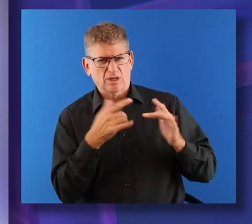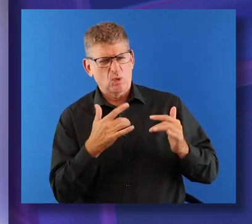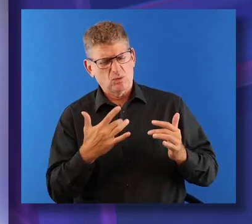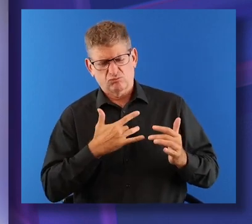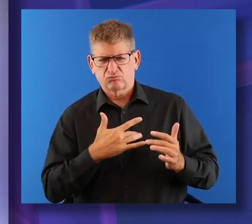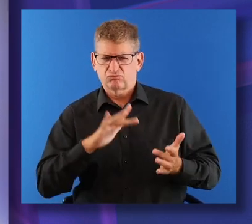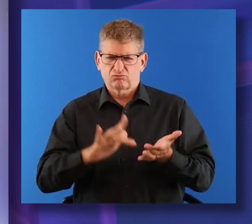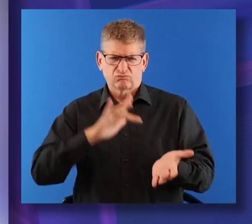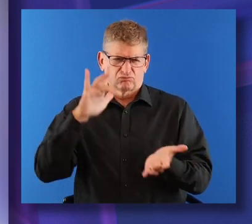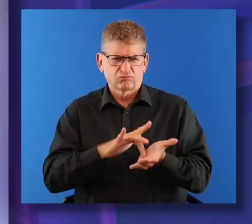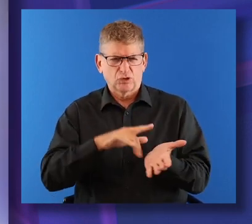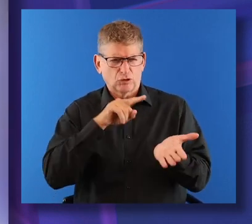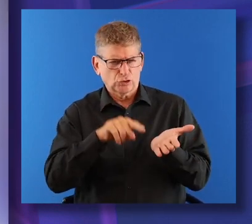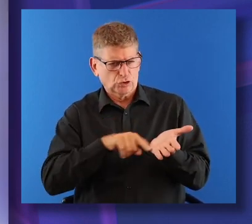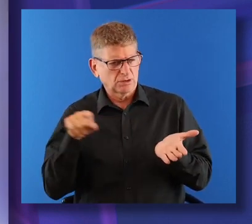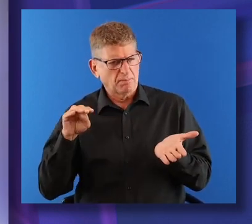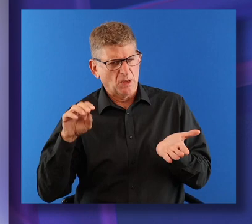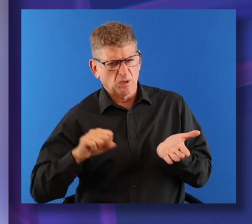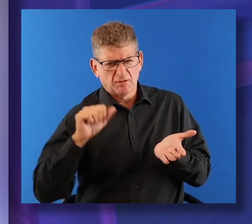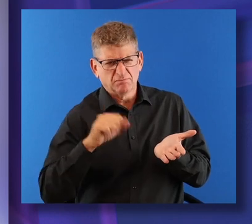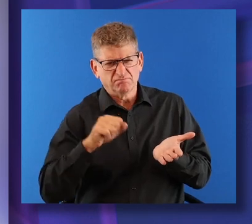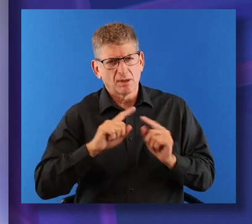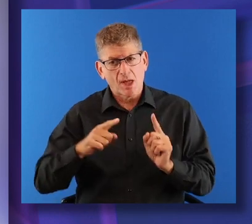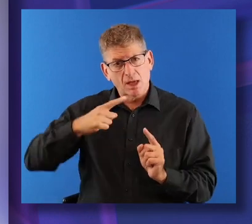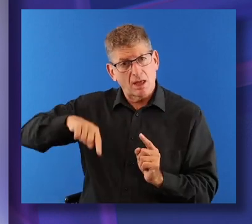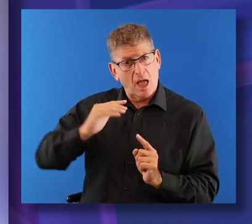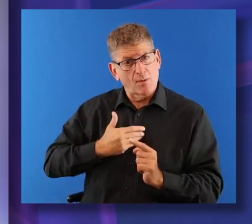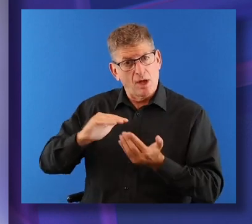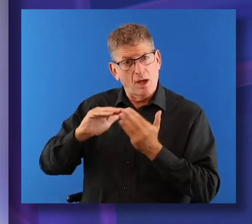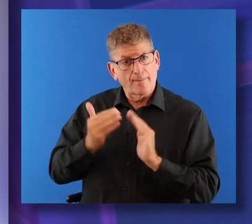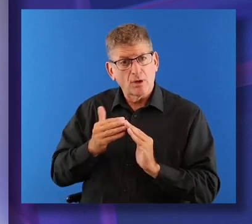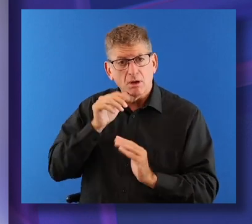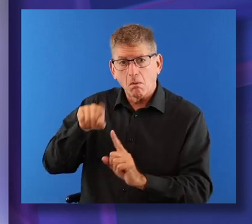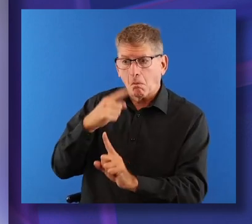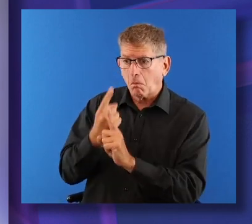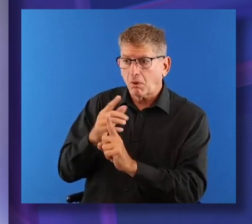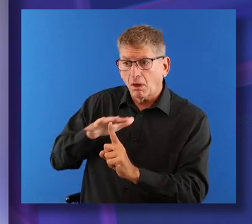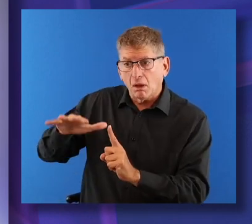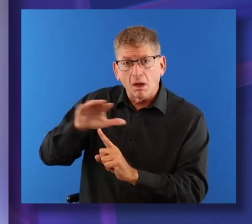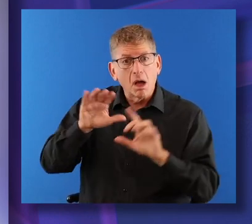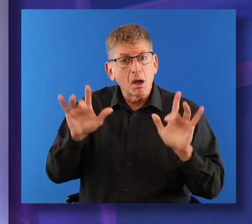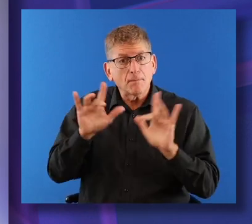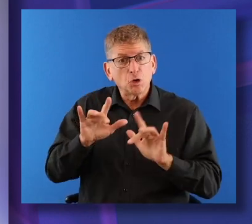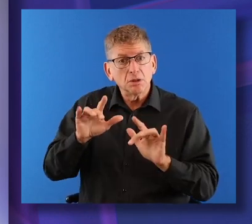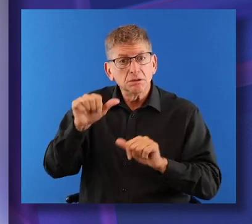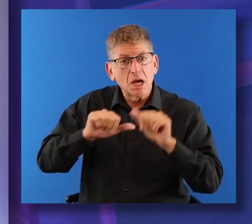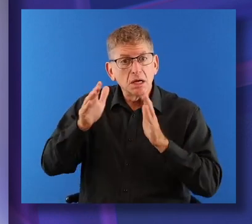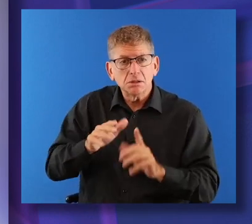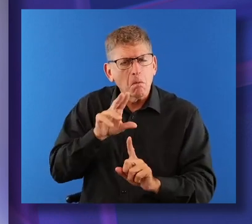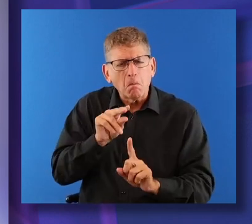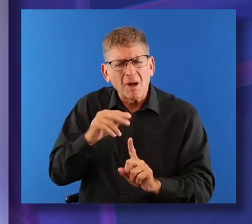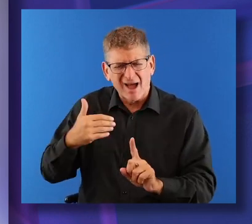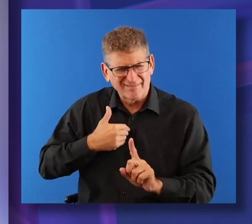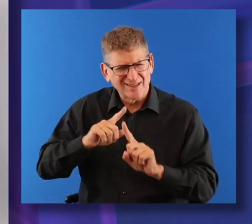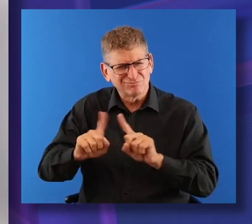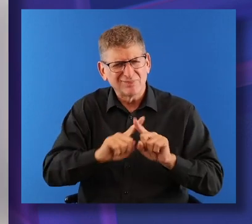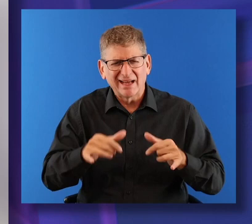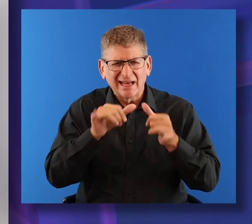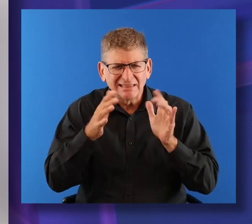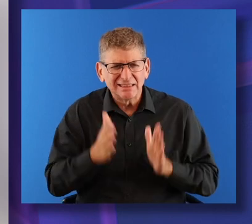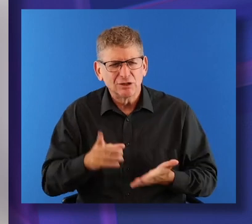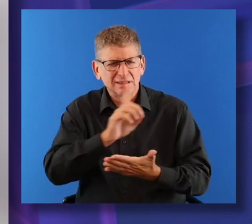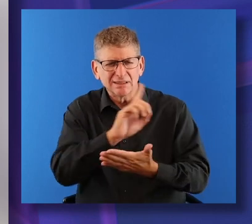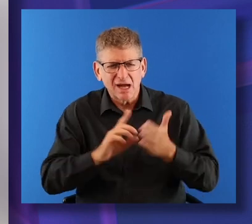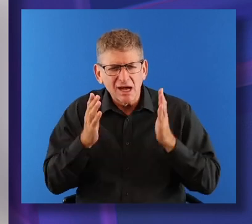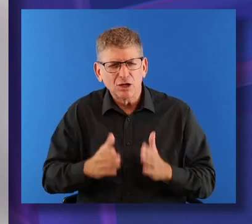community isn't just composed of computer scientists. We are engineers, designers, chemists, social scientists,